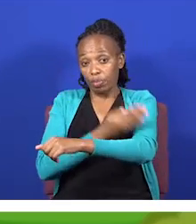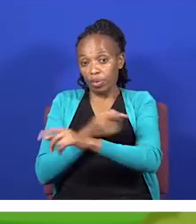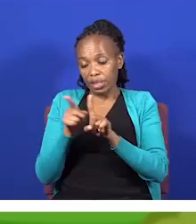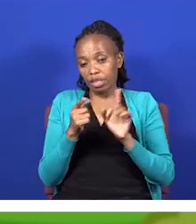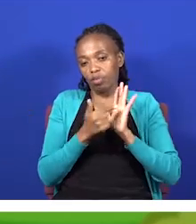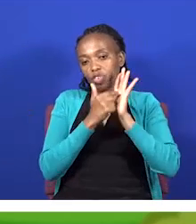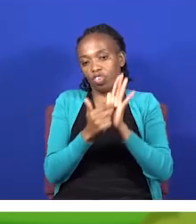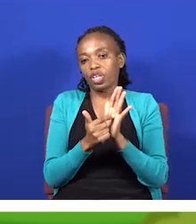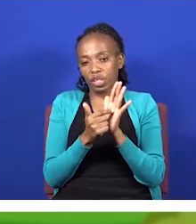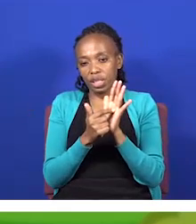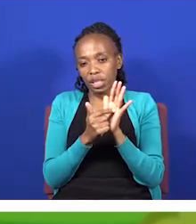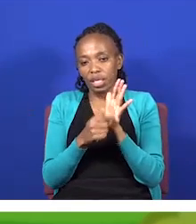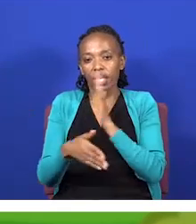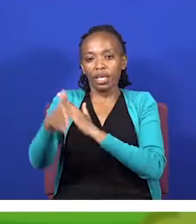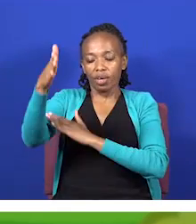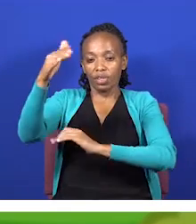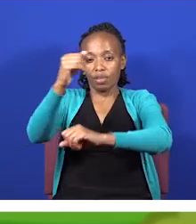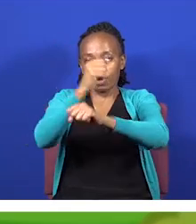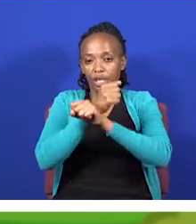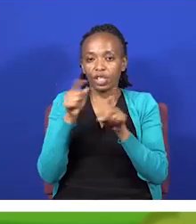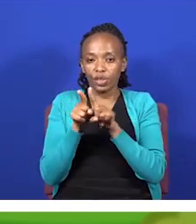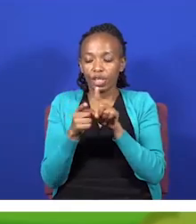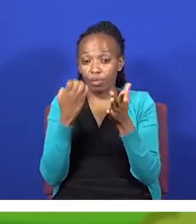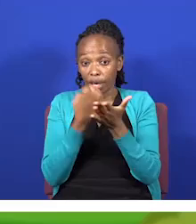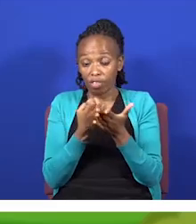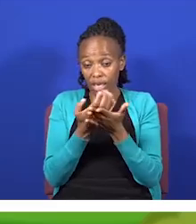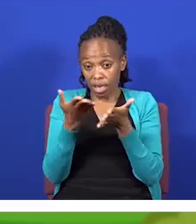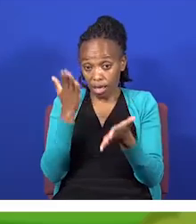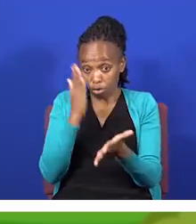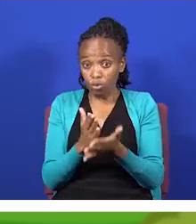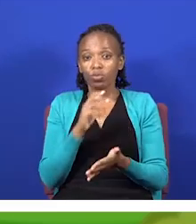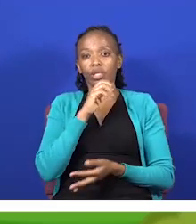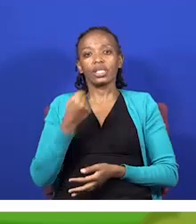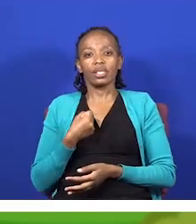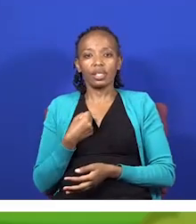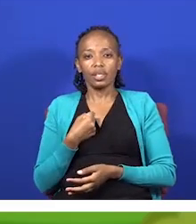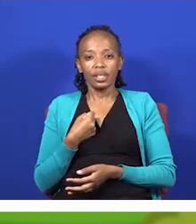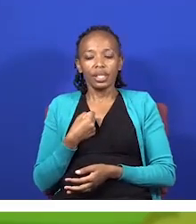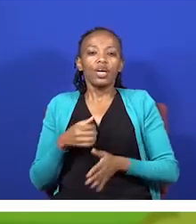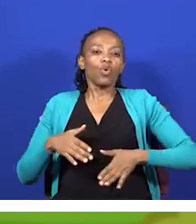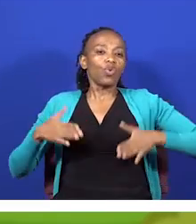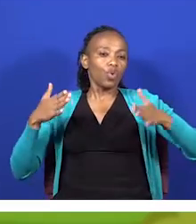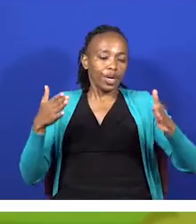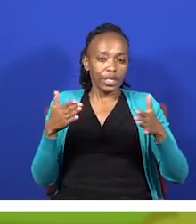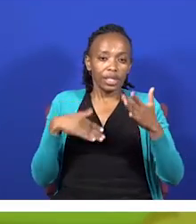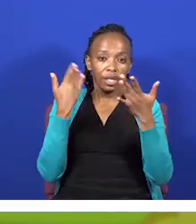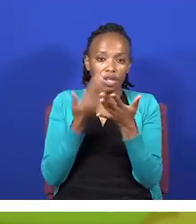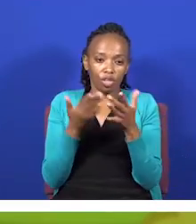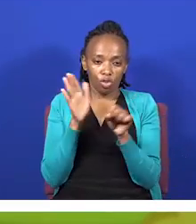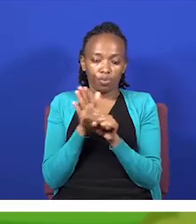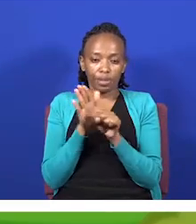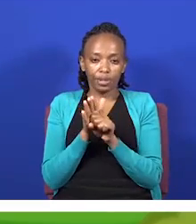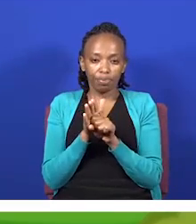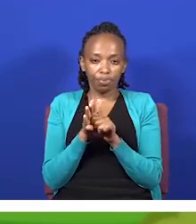revealed, and God's protection was evident. Is it true, boys and girls? Great. Thank you so much.